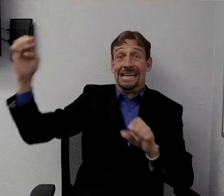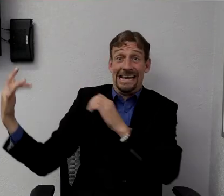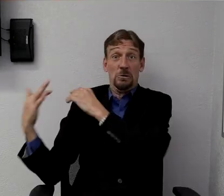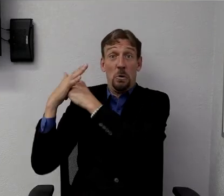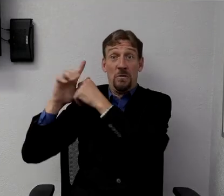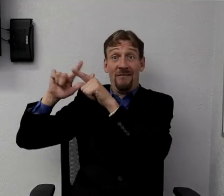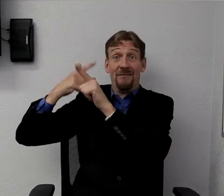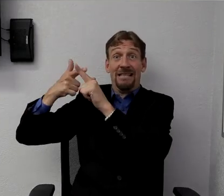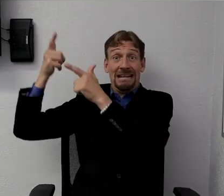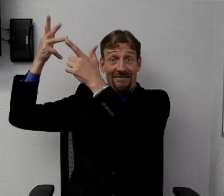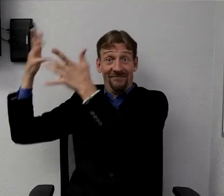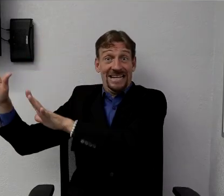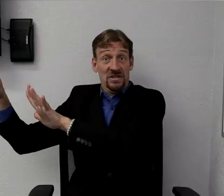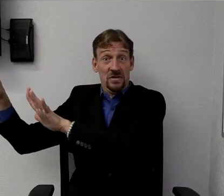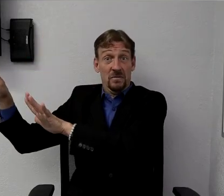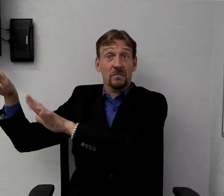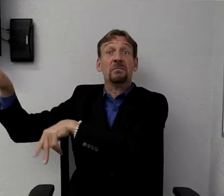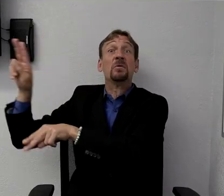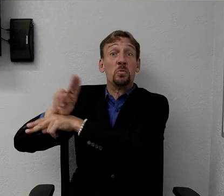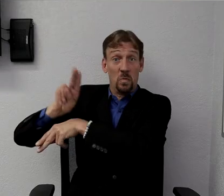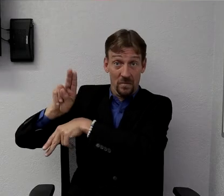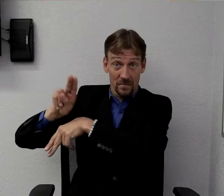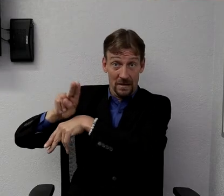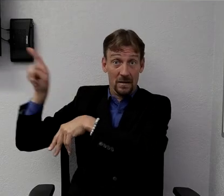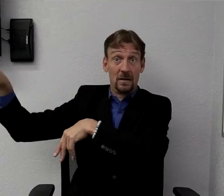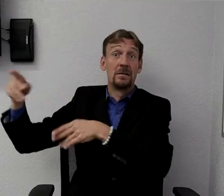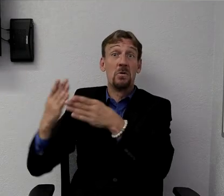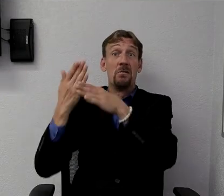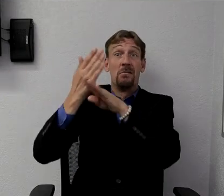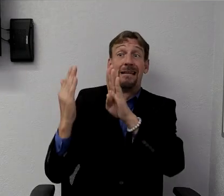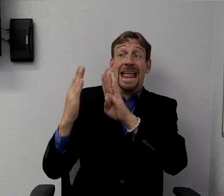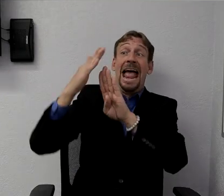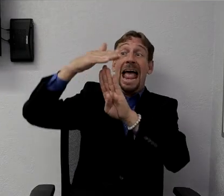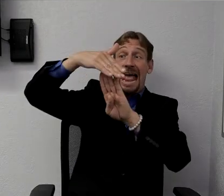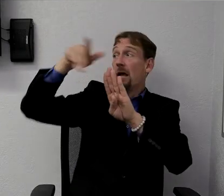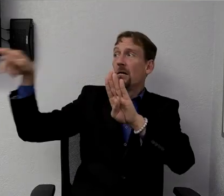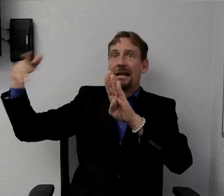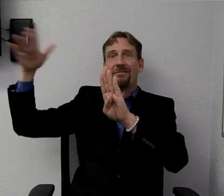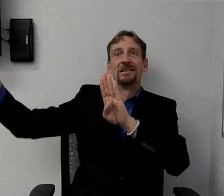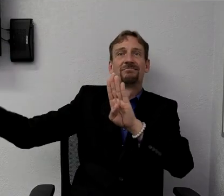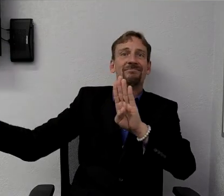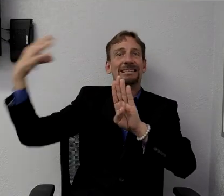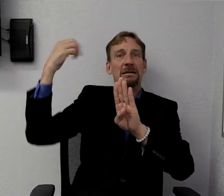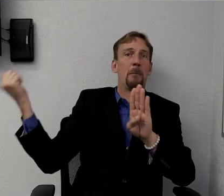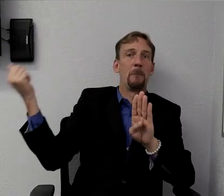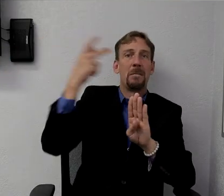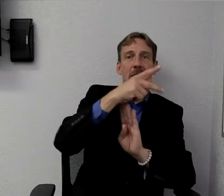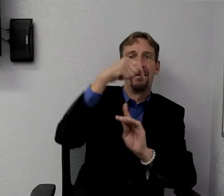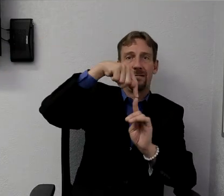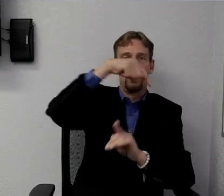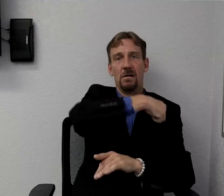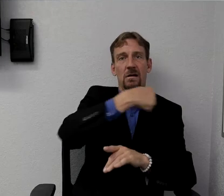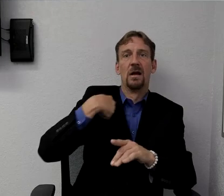they cross the apex, and then they're sent back to us in time to meet the surging